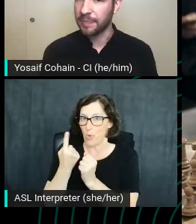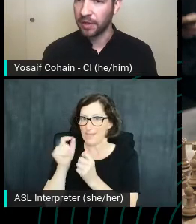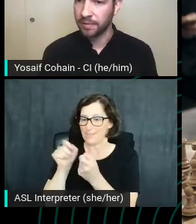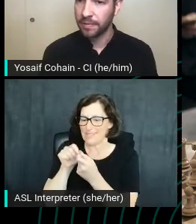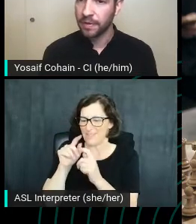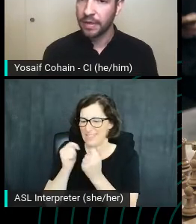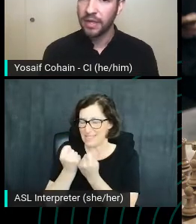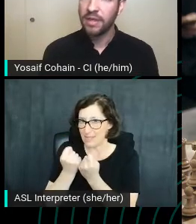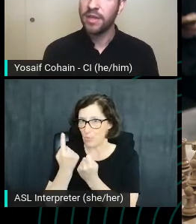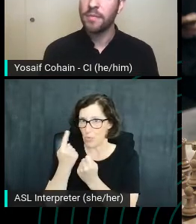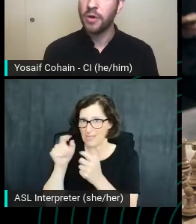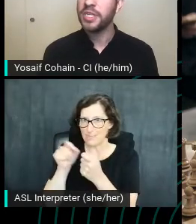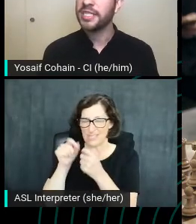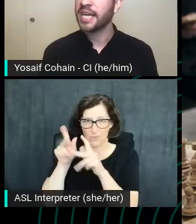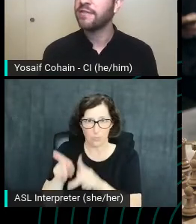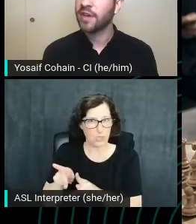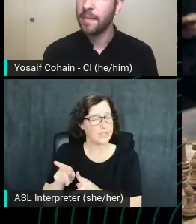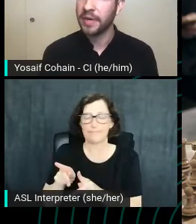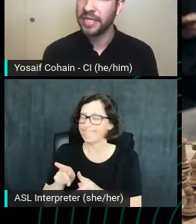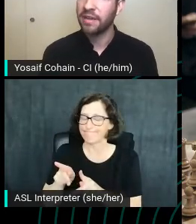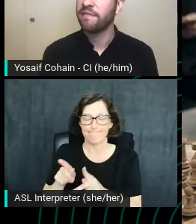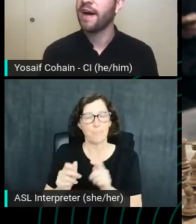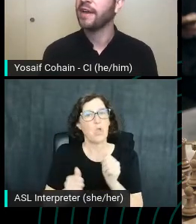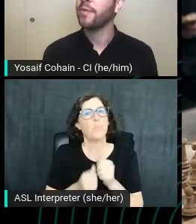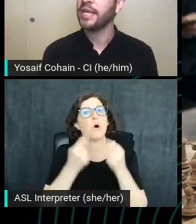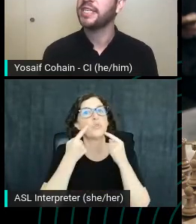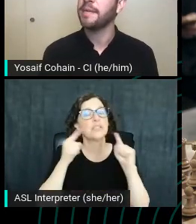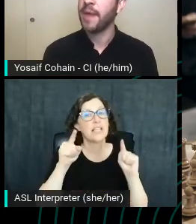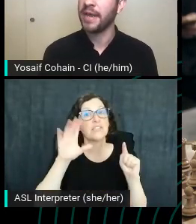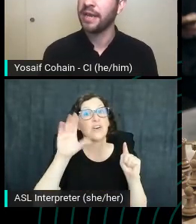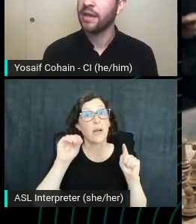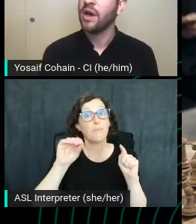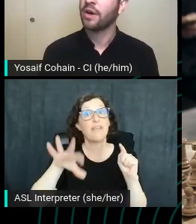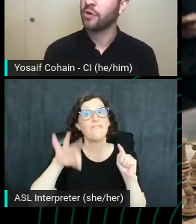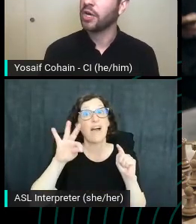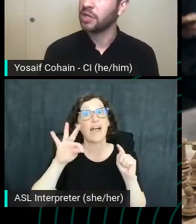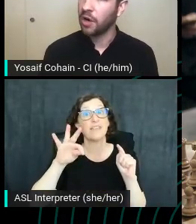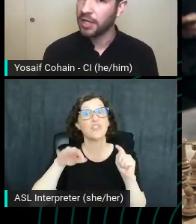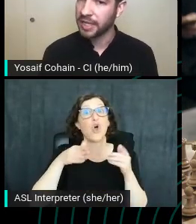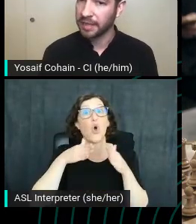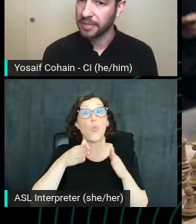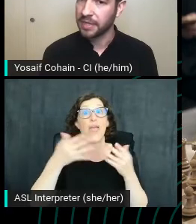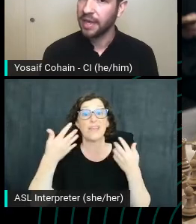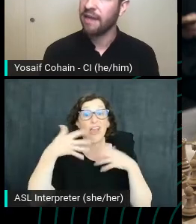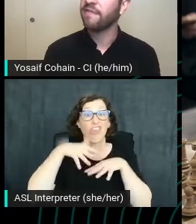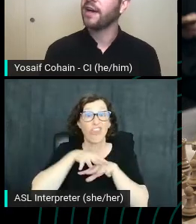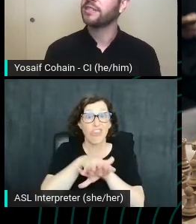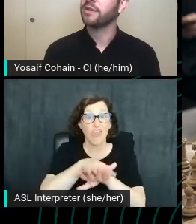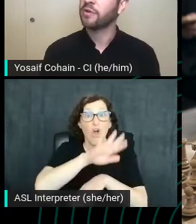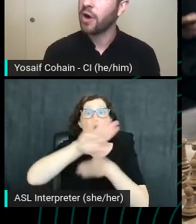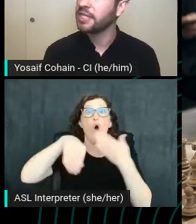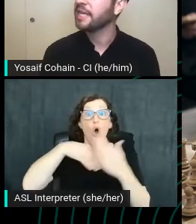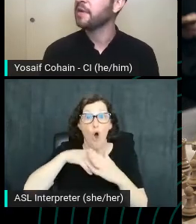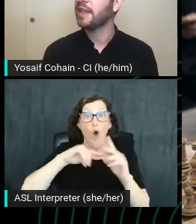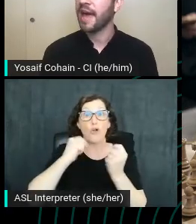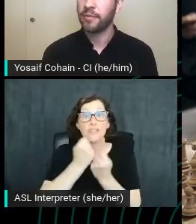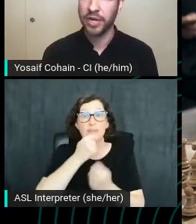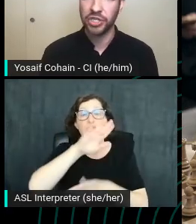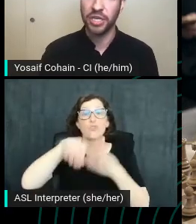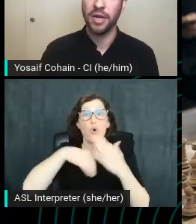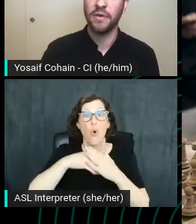individual people. The most successful companies find ways to embed it across all teams and foster